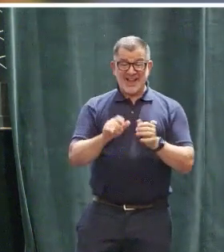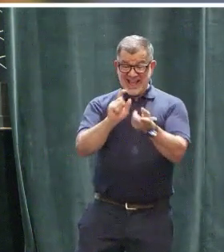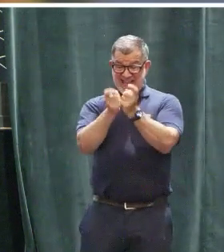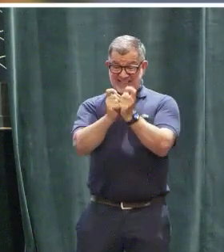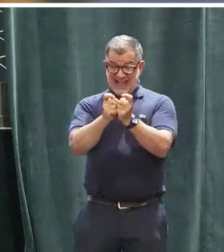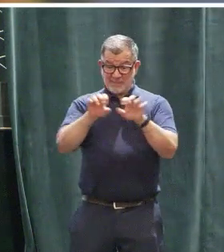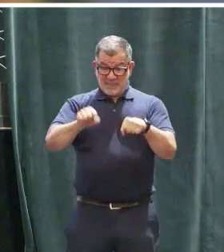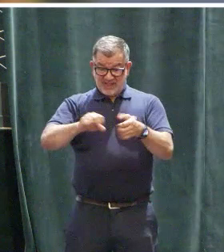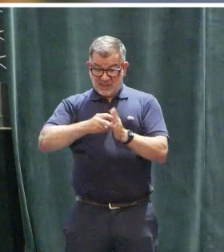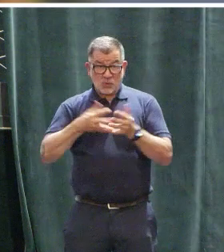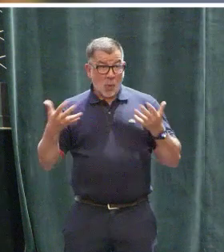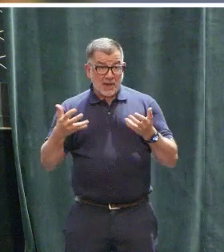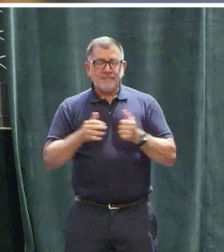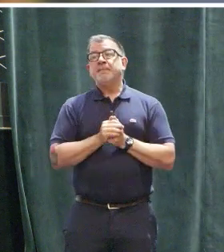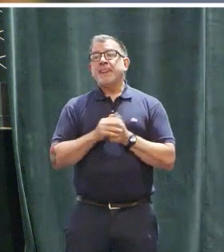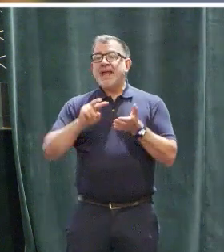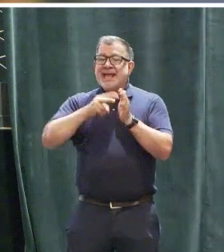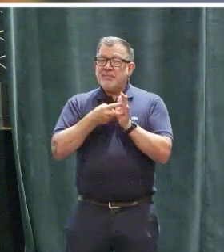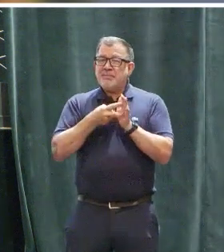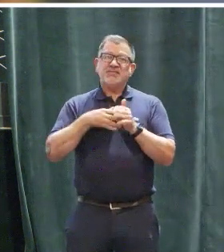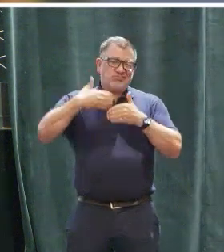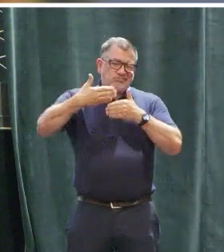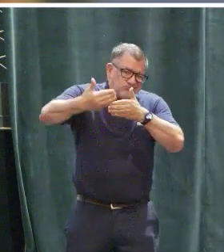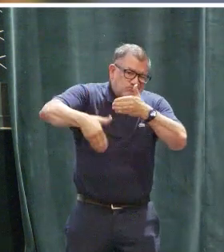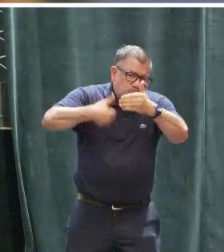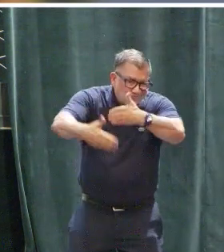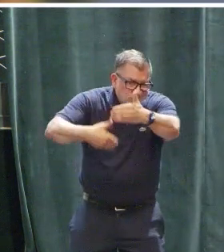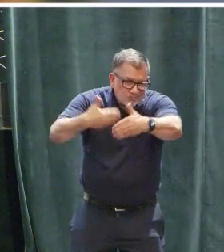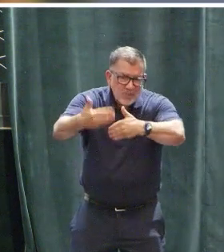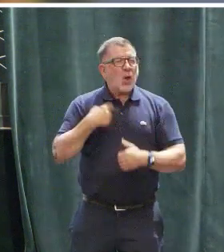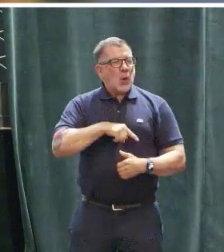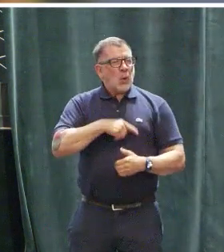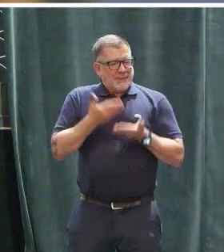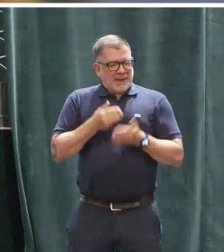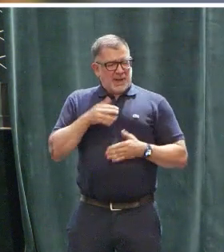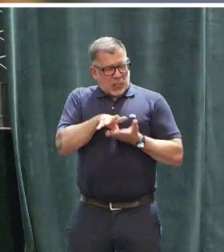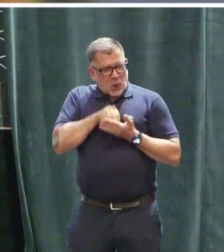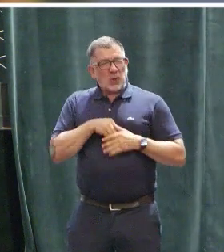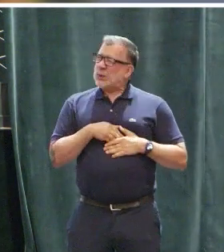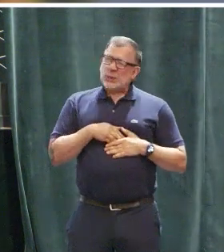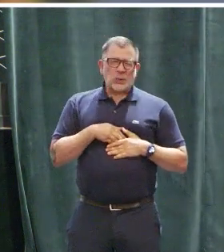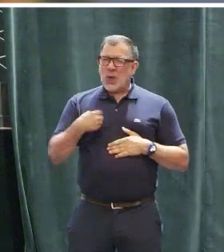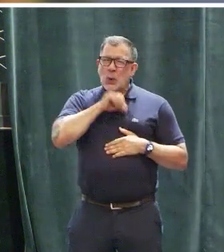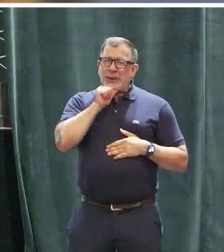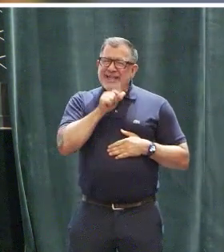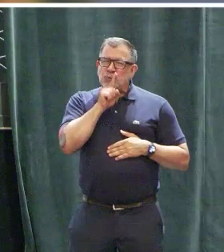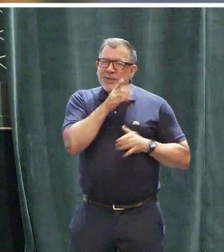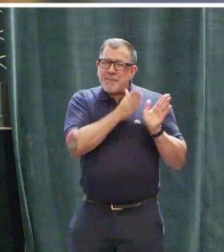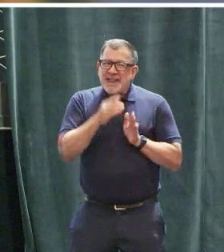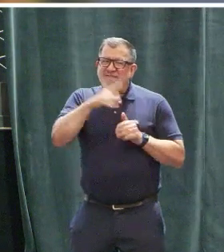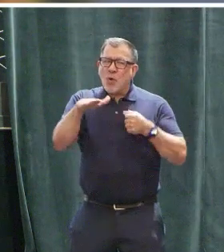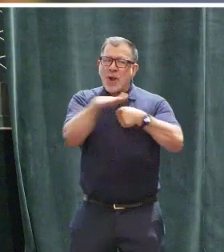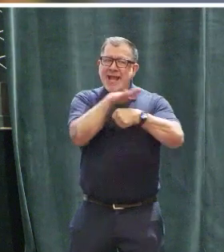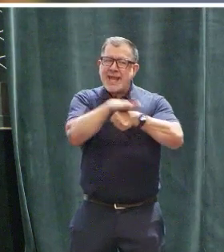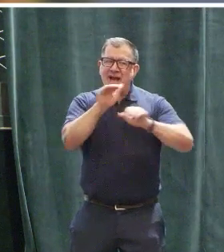that over time, we may learn that we didn't plan for quite enough elevation, or that